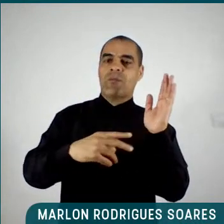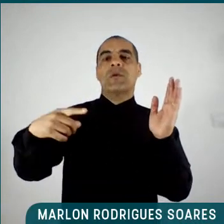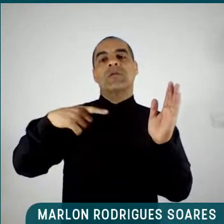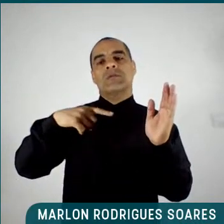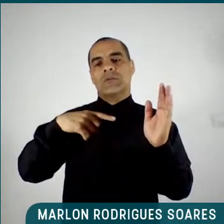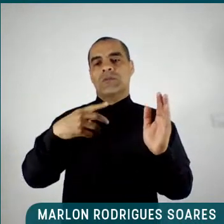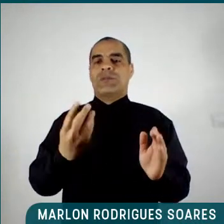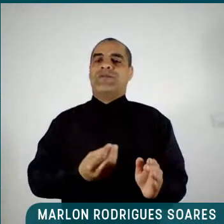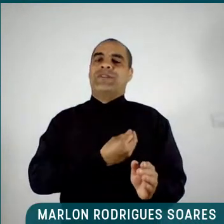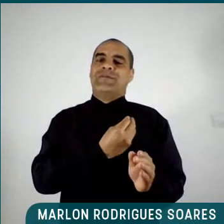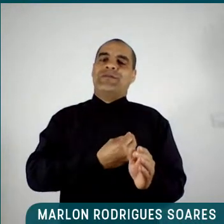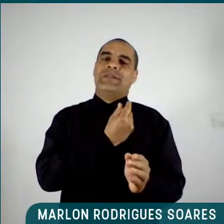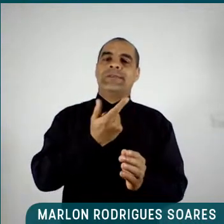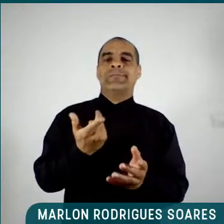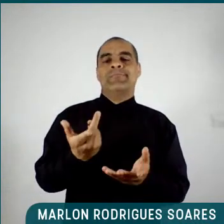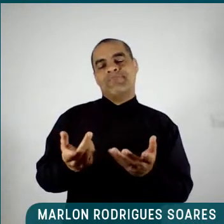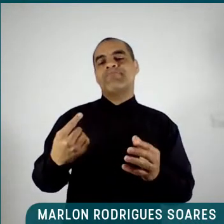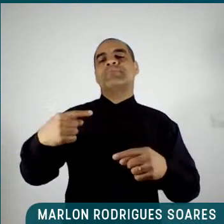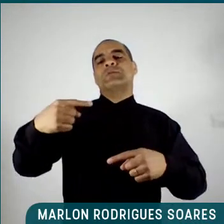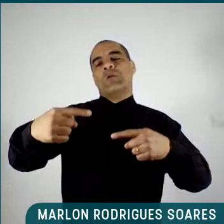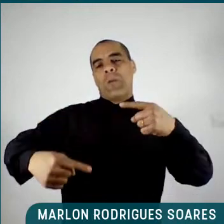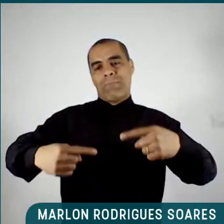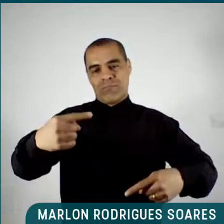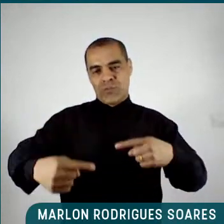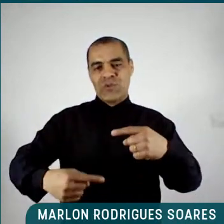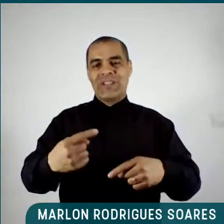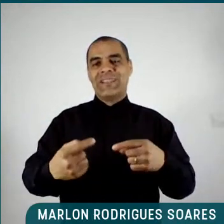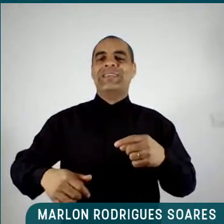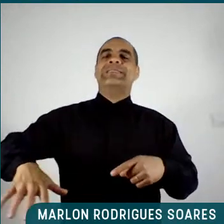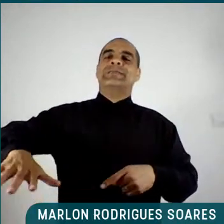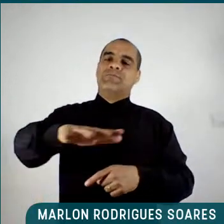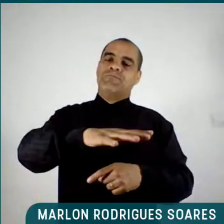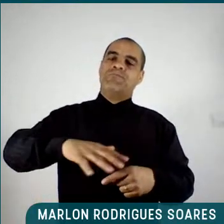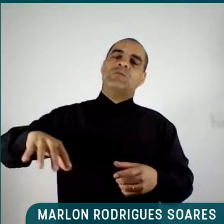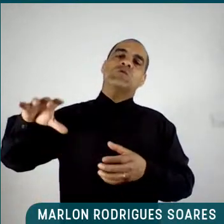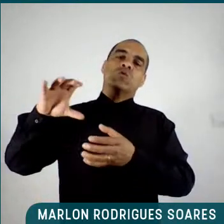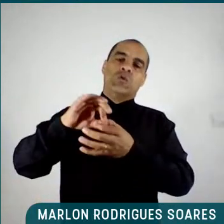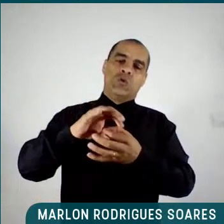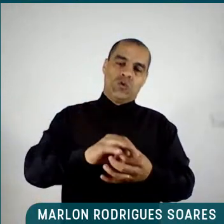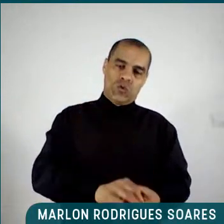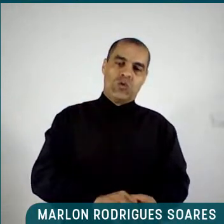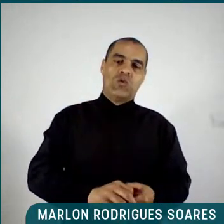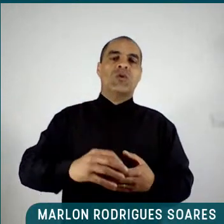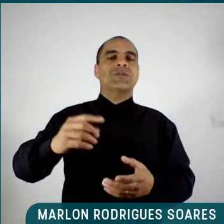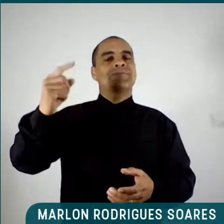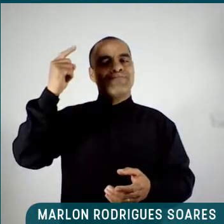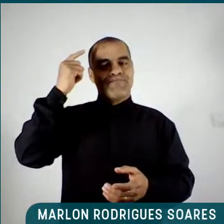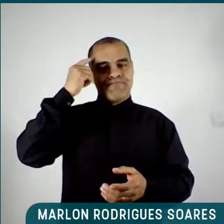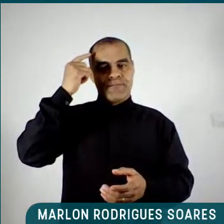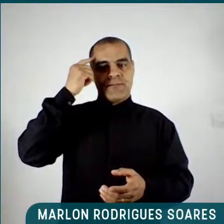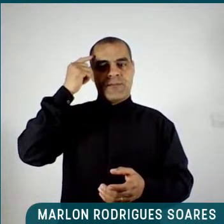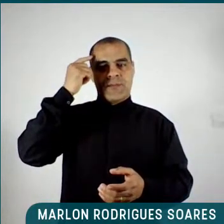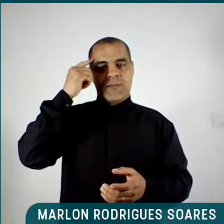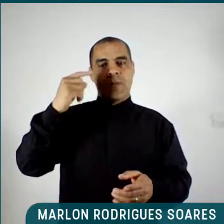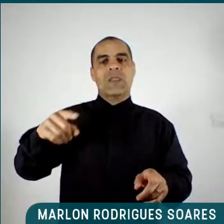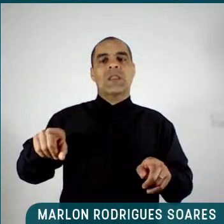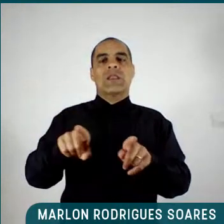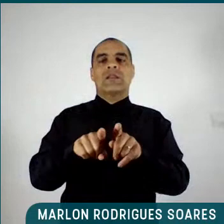own rules, that have their own politics. We